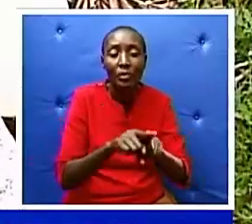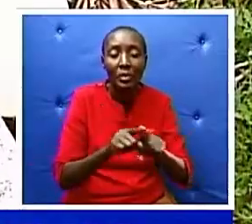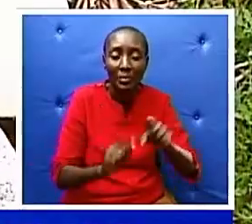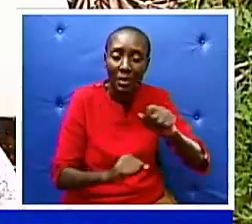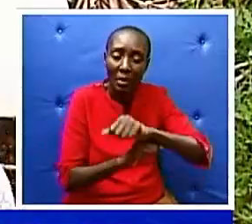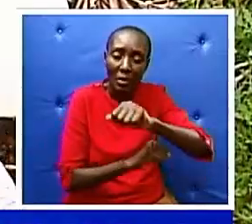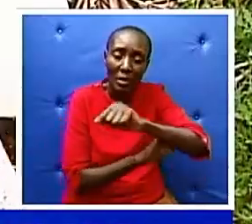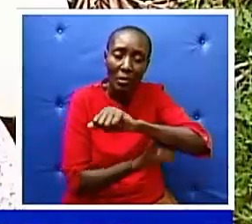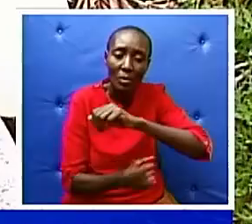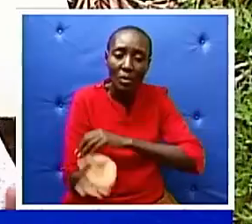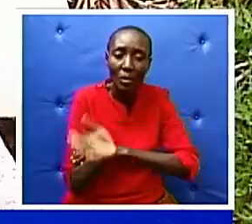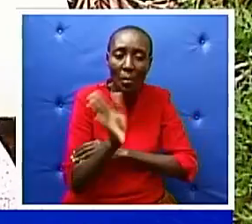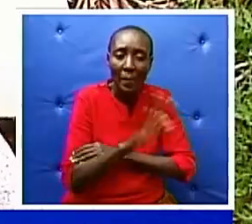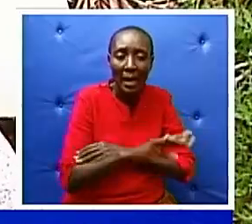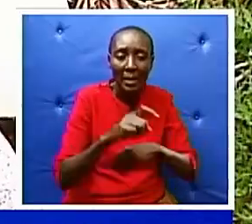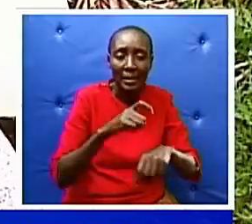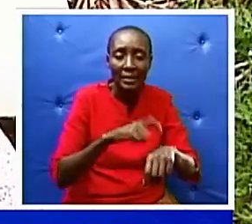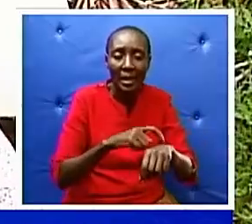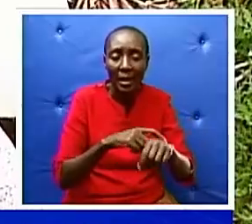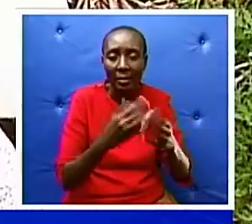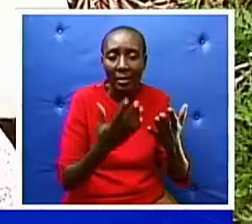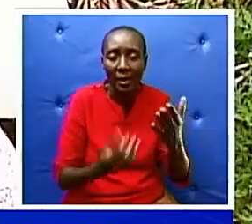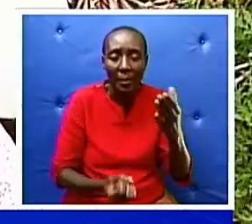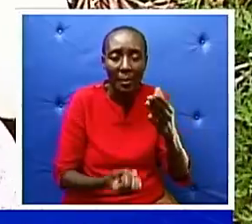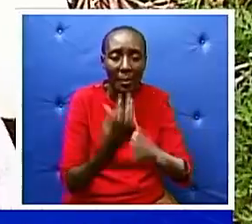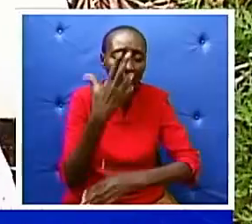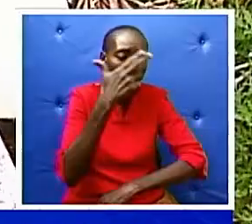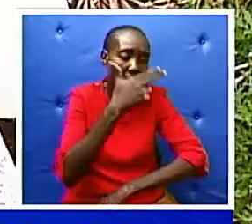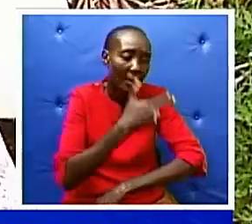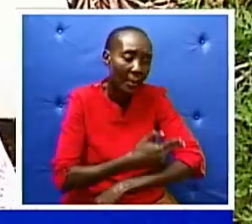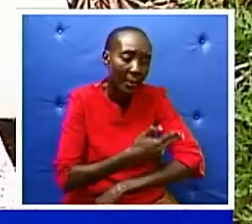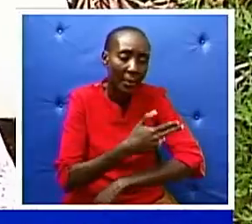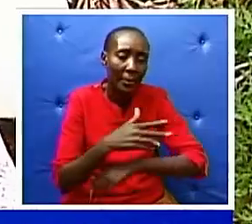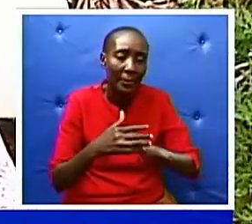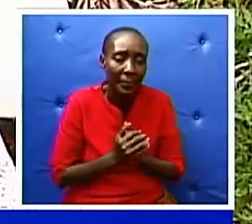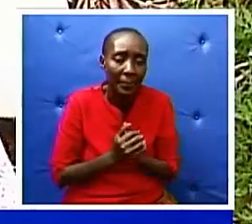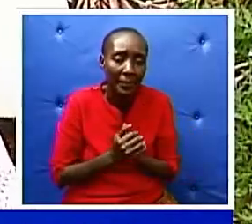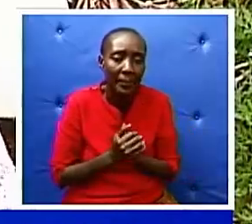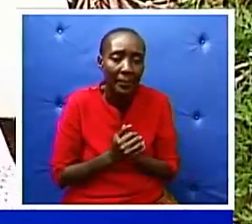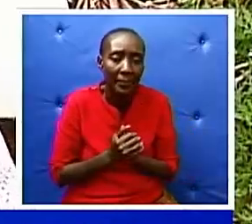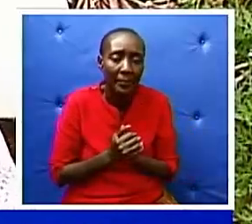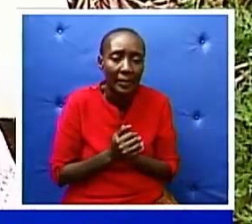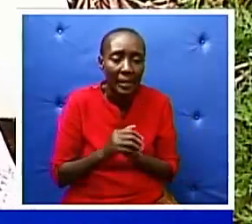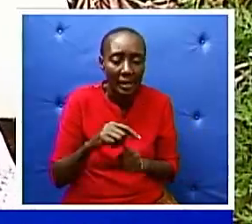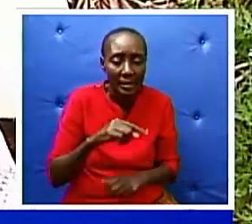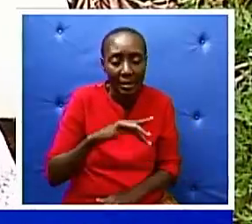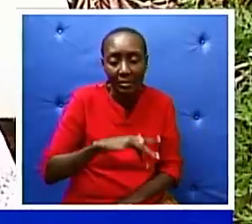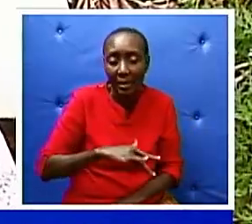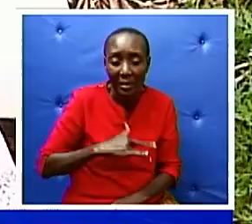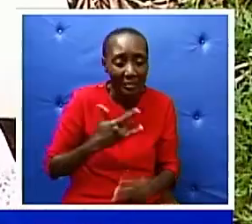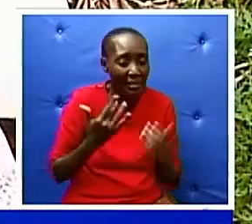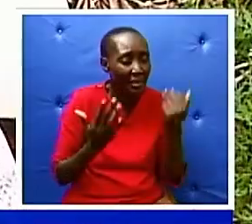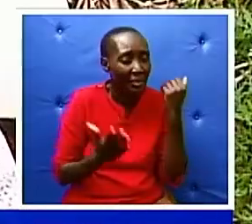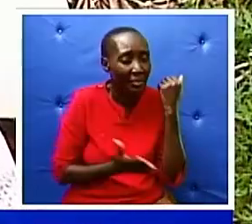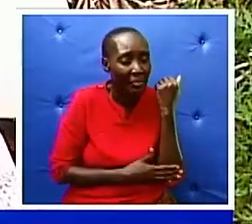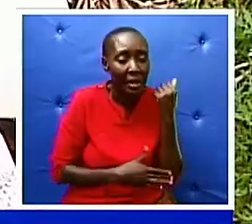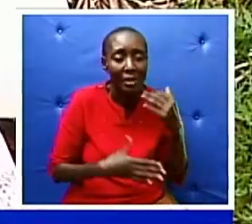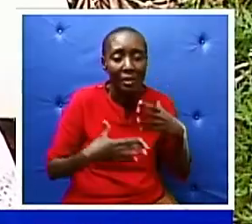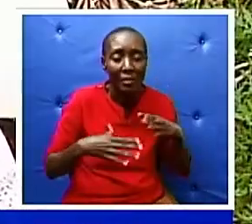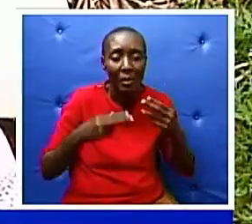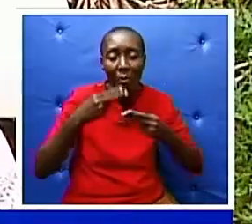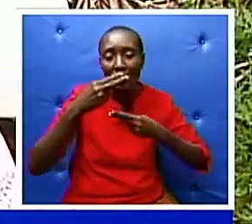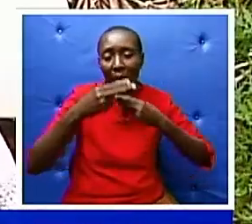come back as we are rolling out the vaccine. And it's I feel bad for people in the hotel industry,